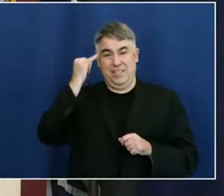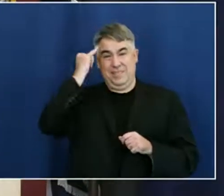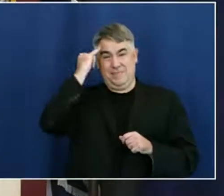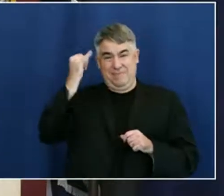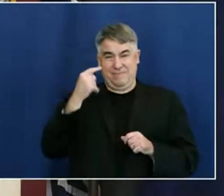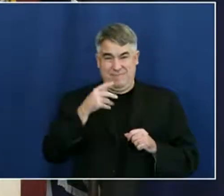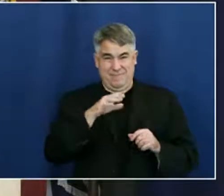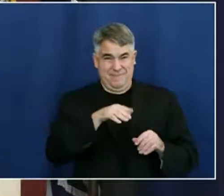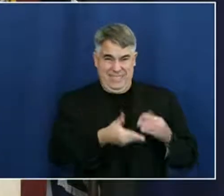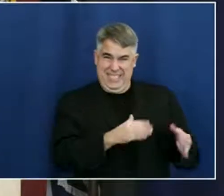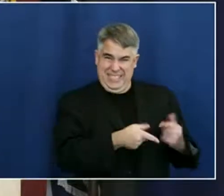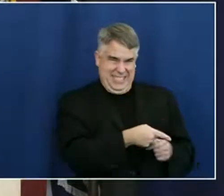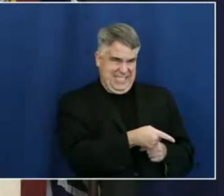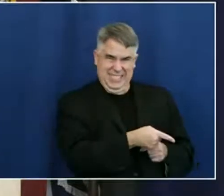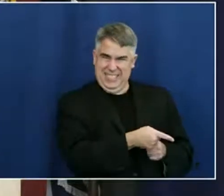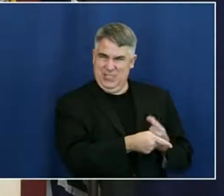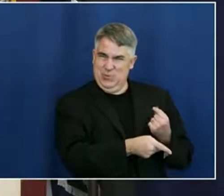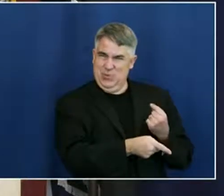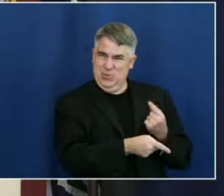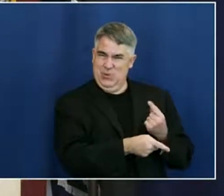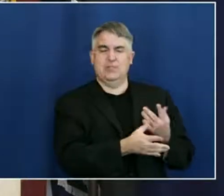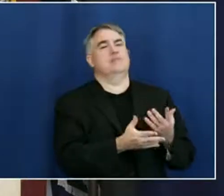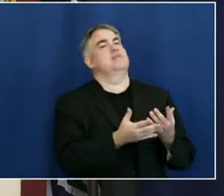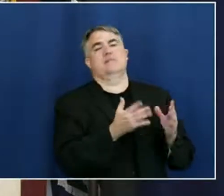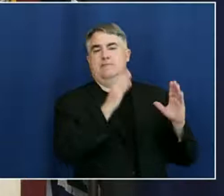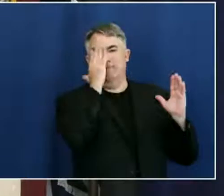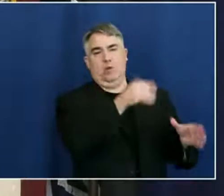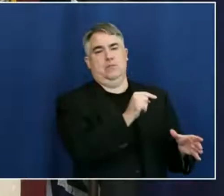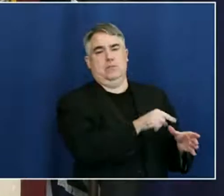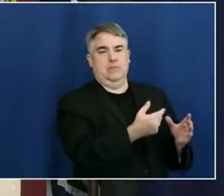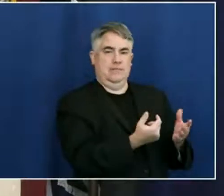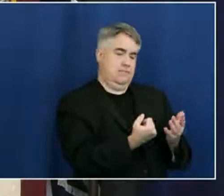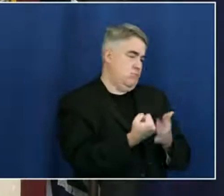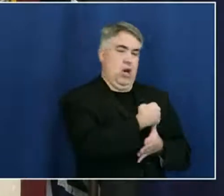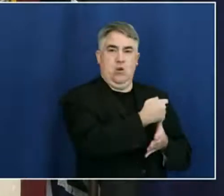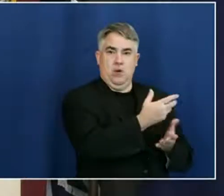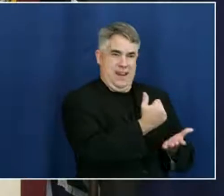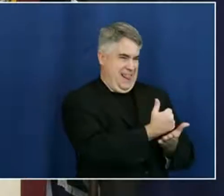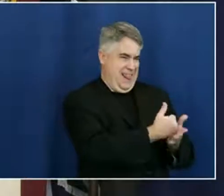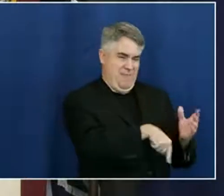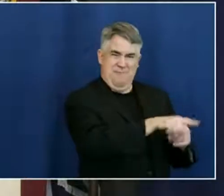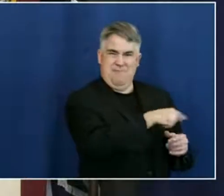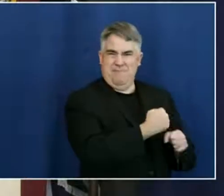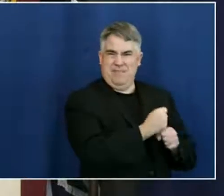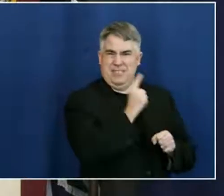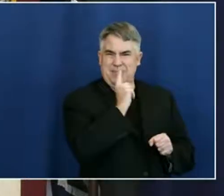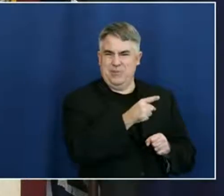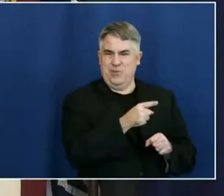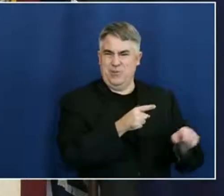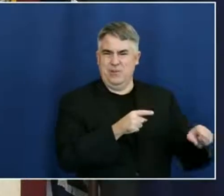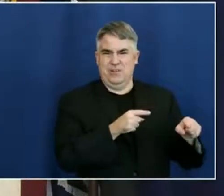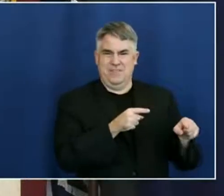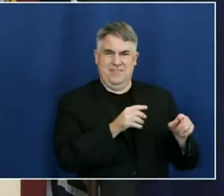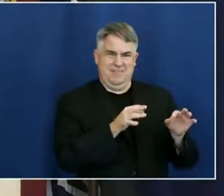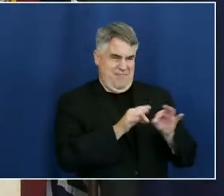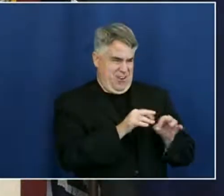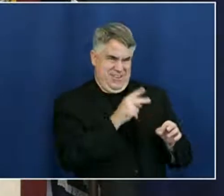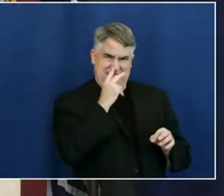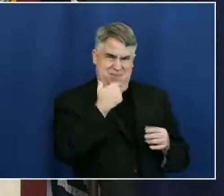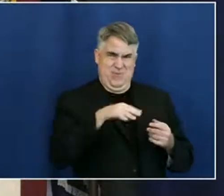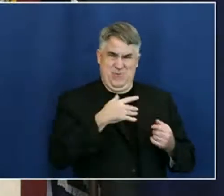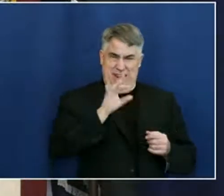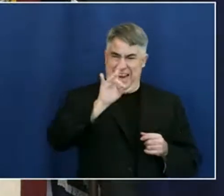address it and stop it. These are not insignificant numbers in terms of loss of life. And we have something that can significantly stop